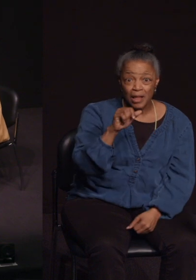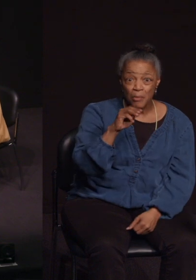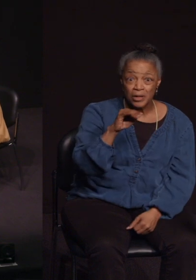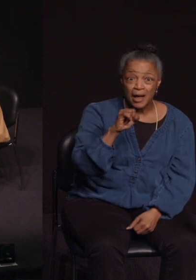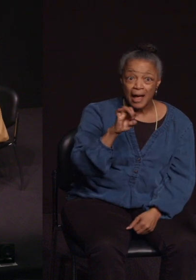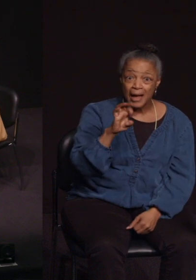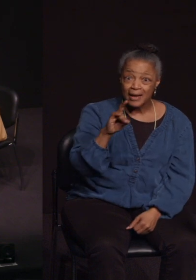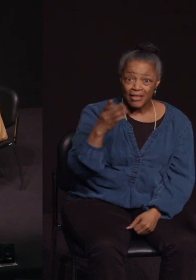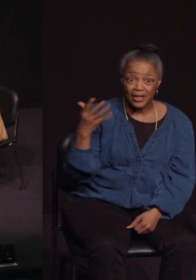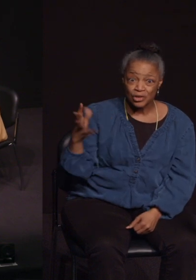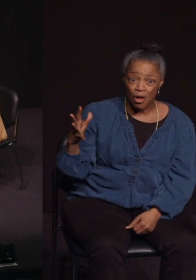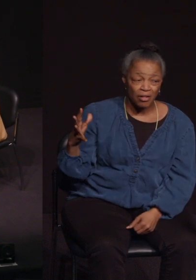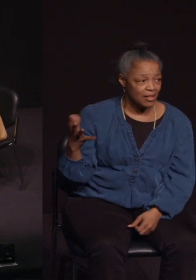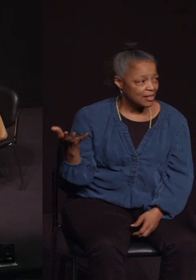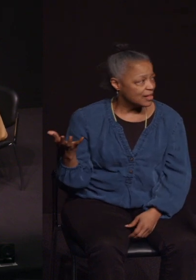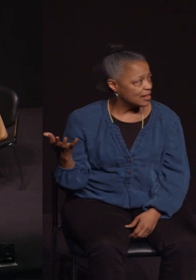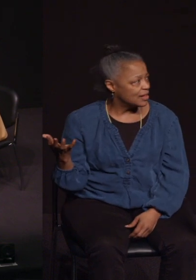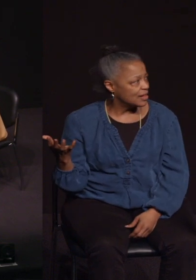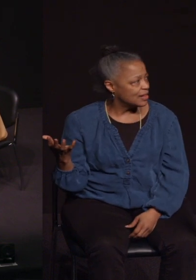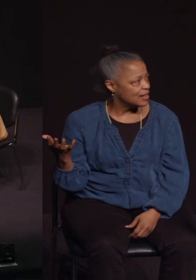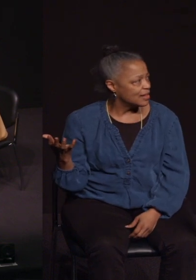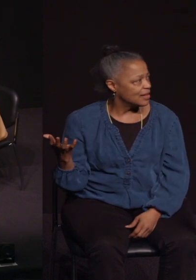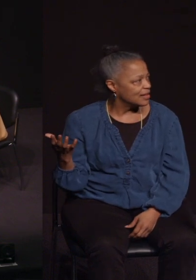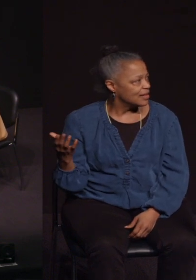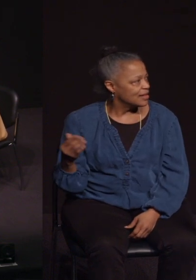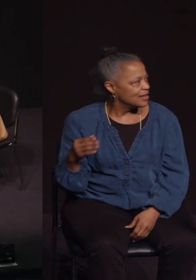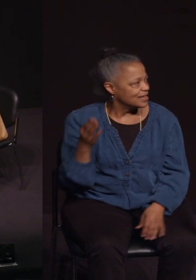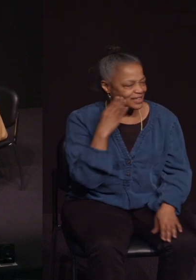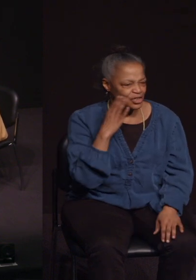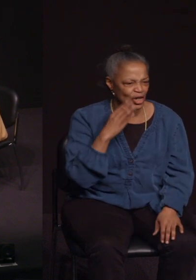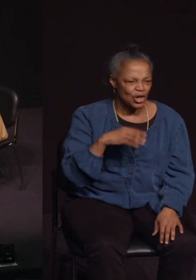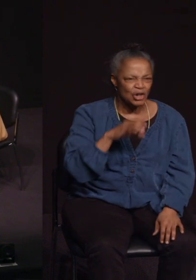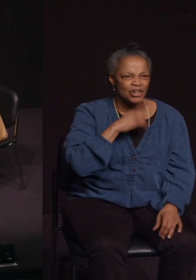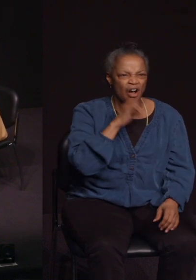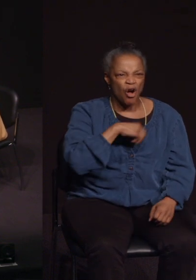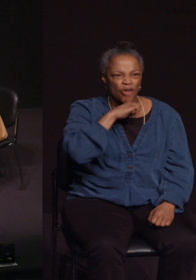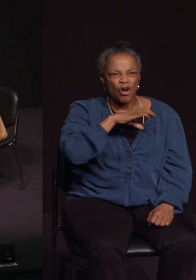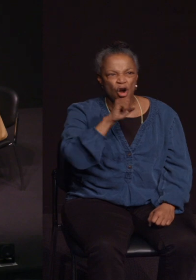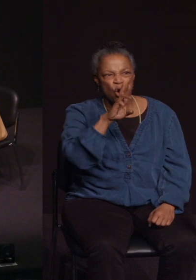got its famous name, that crack juice.